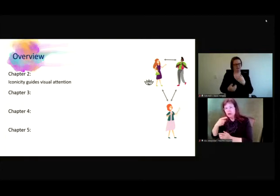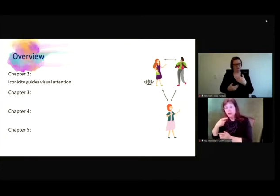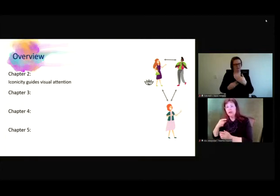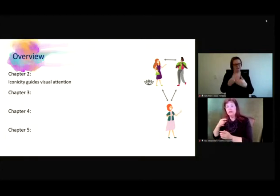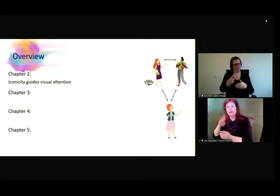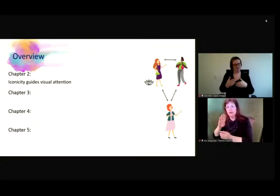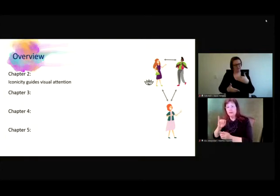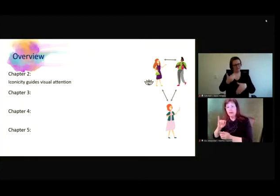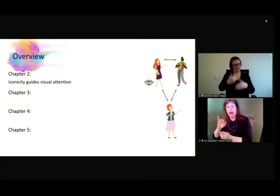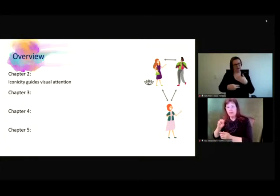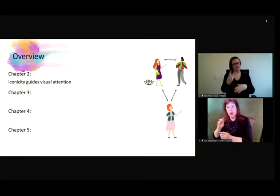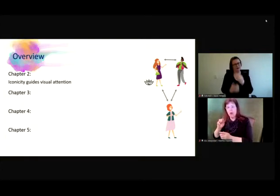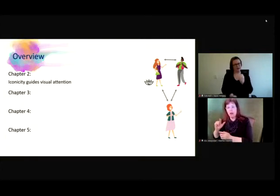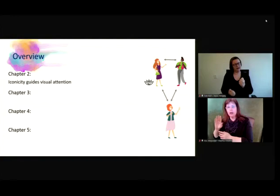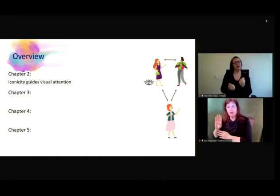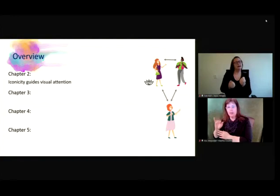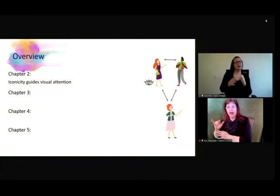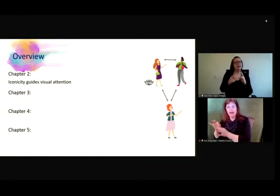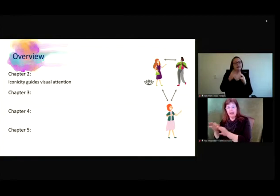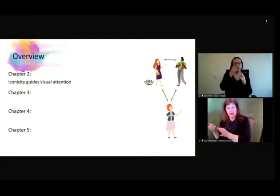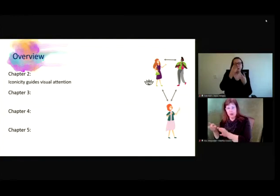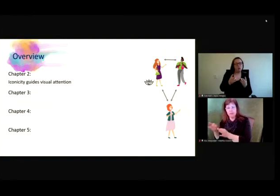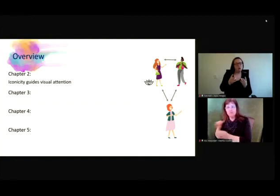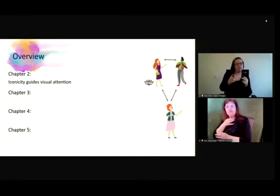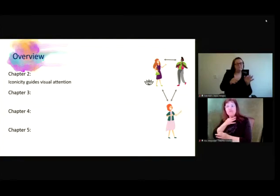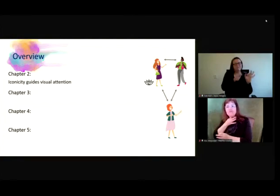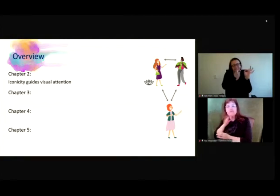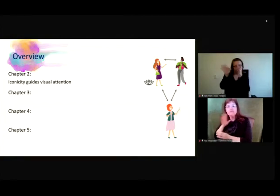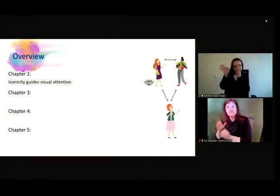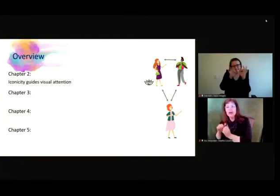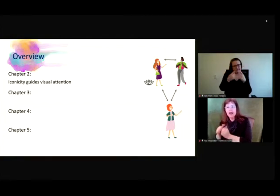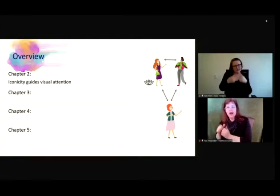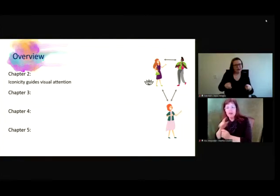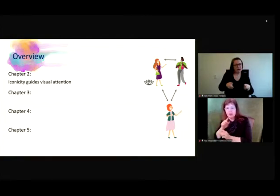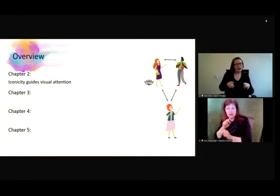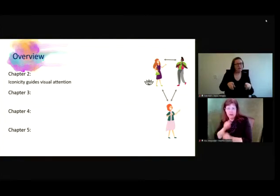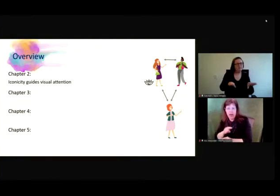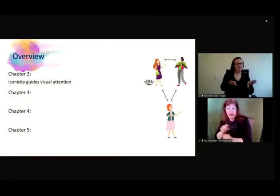eye movements to the hearing speakers and deaf signers.